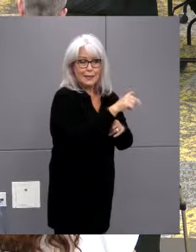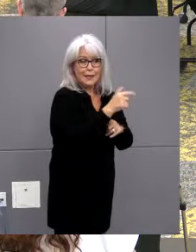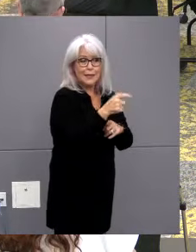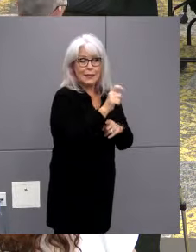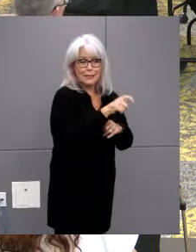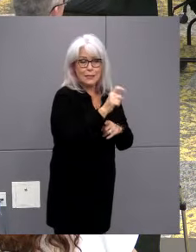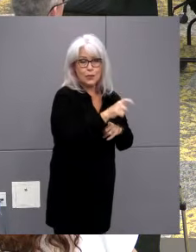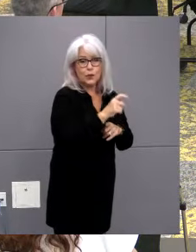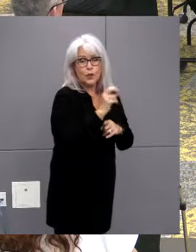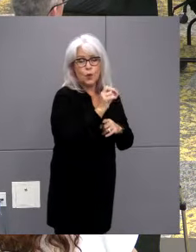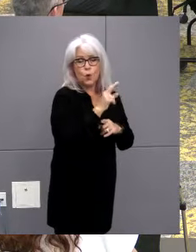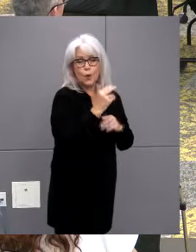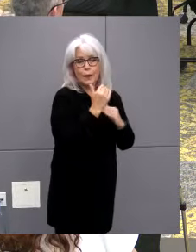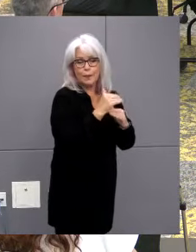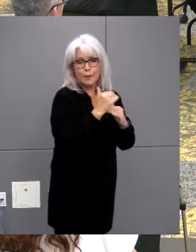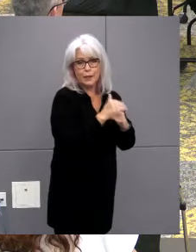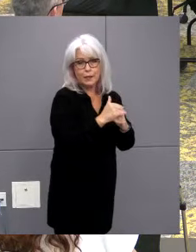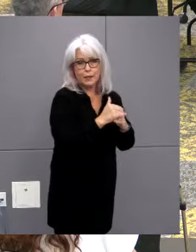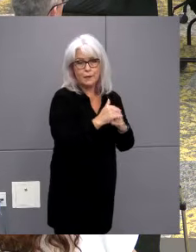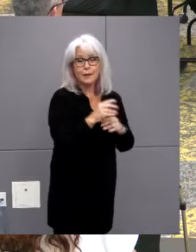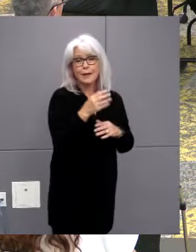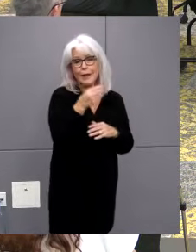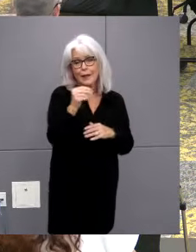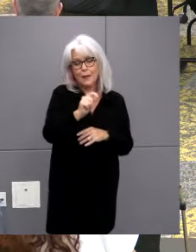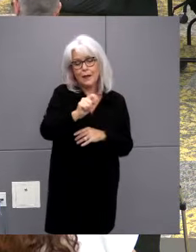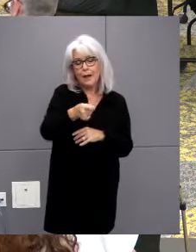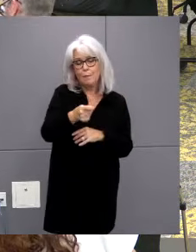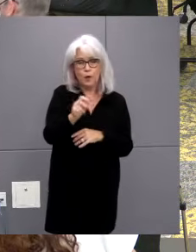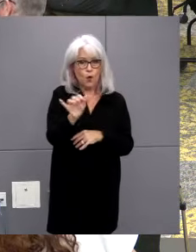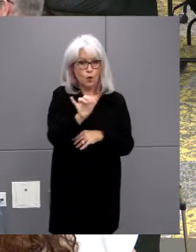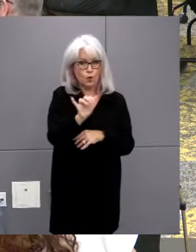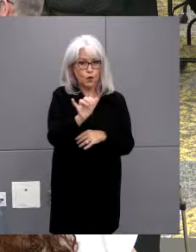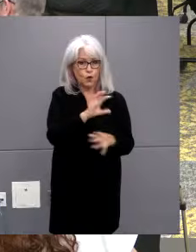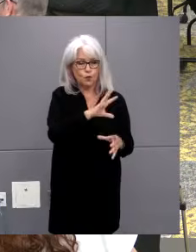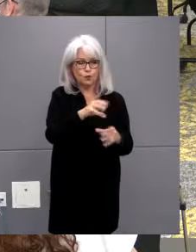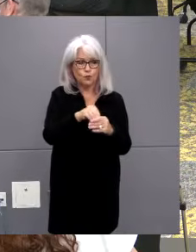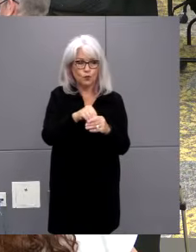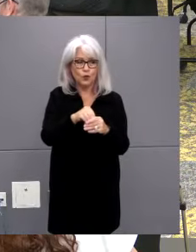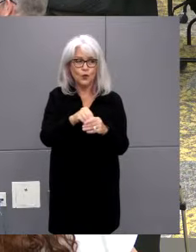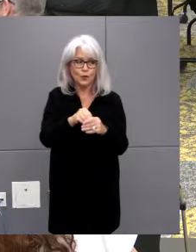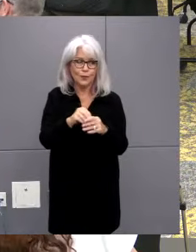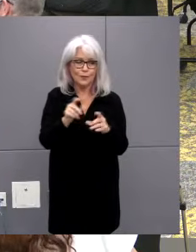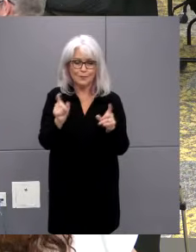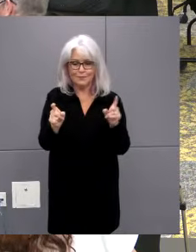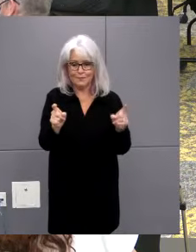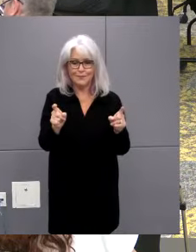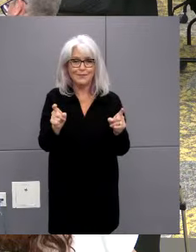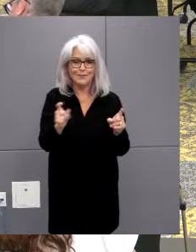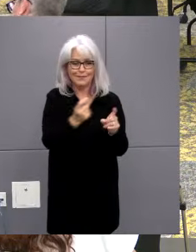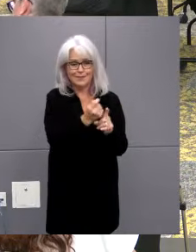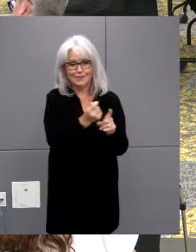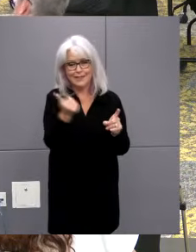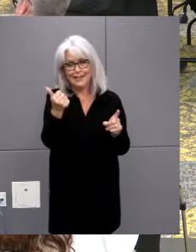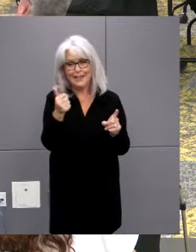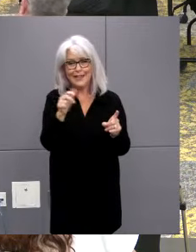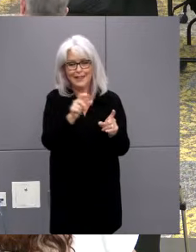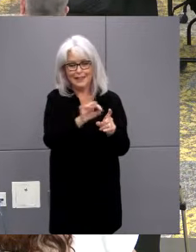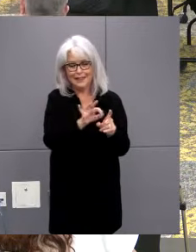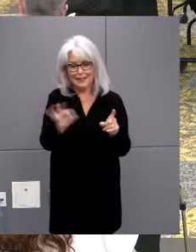sentence. Yes, and the commas as well. Yes, yes, yes.